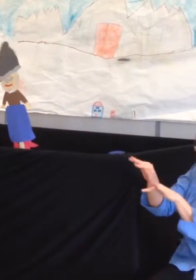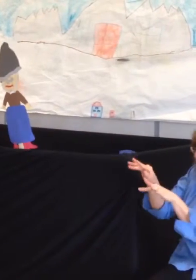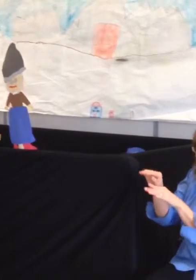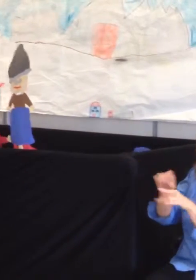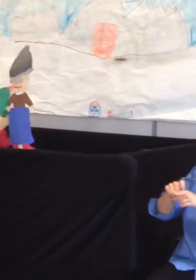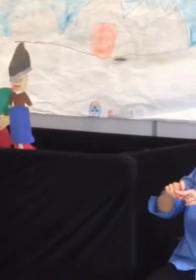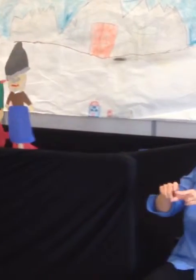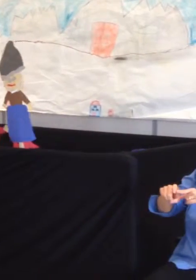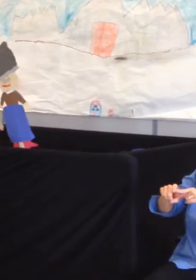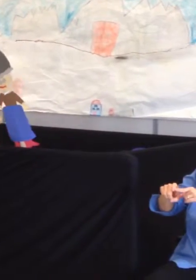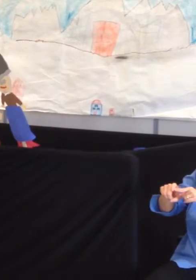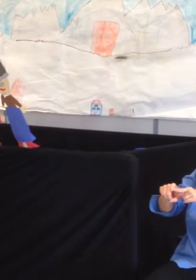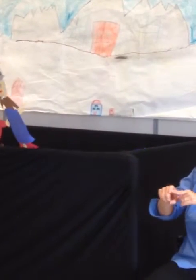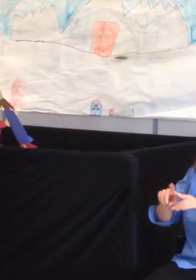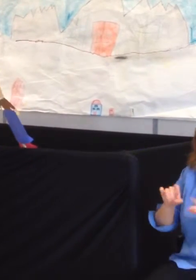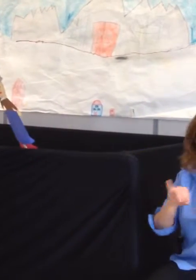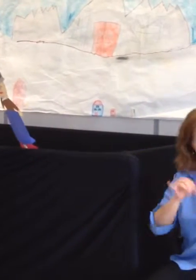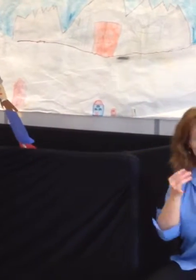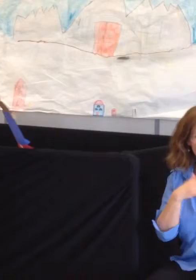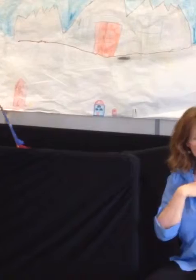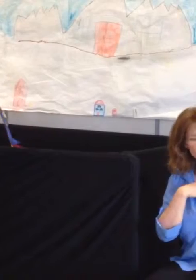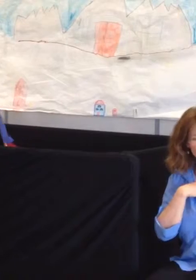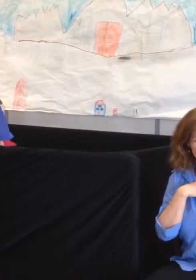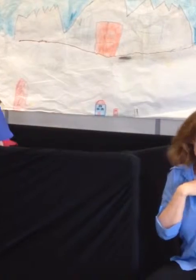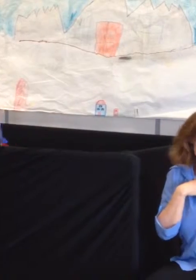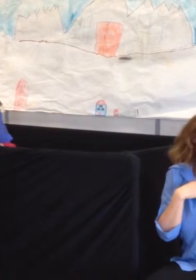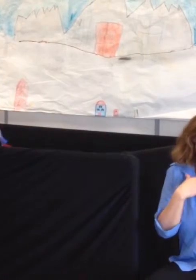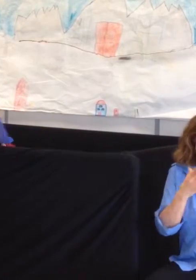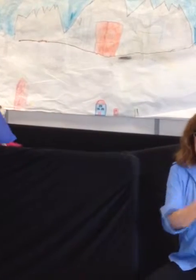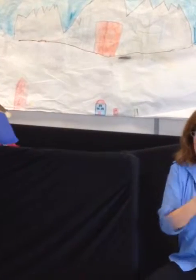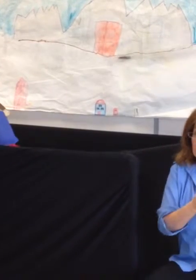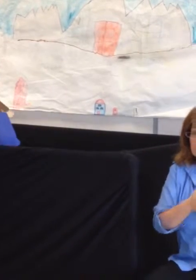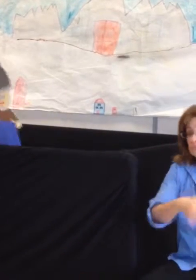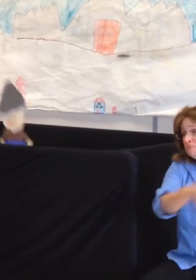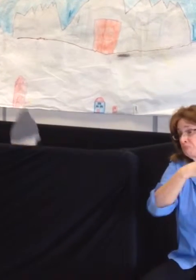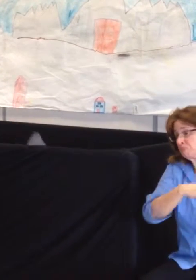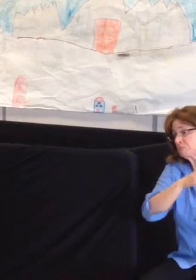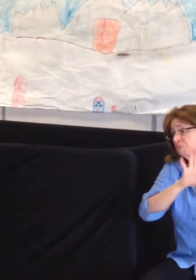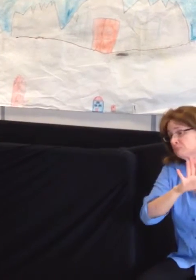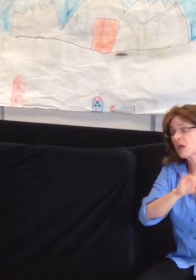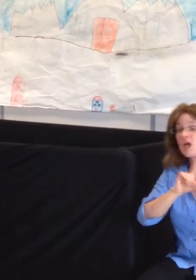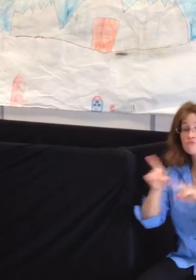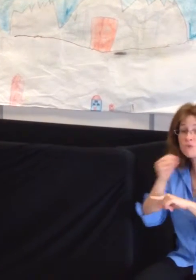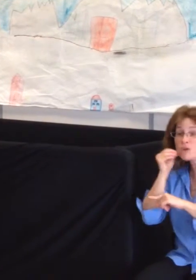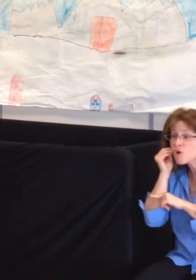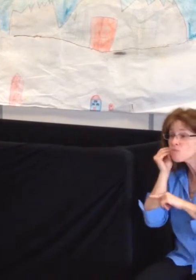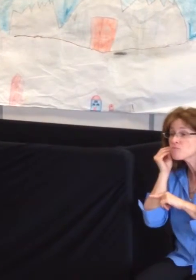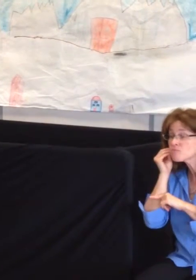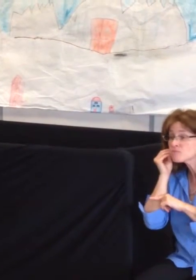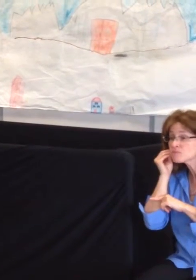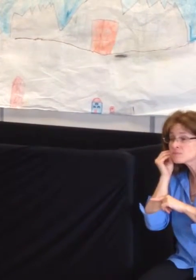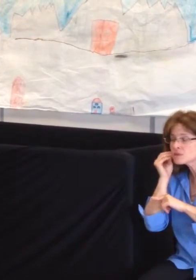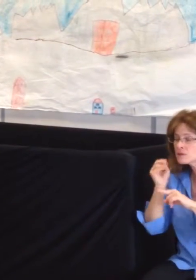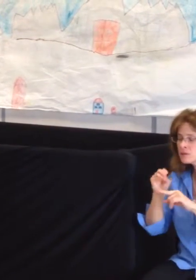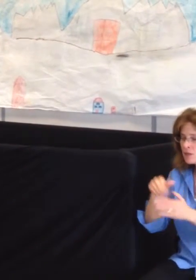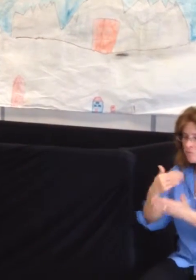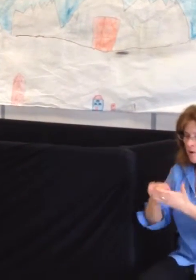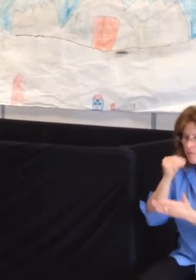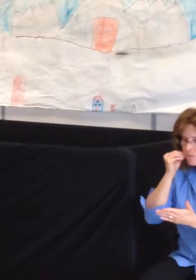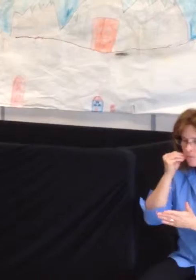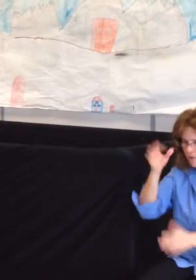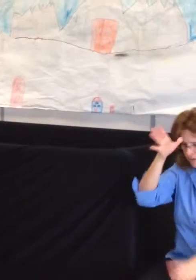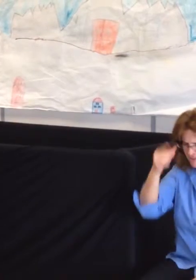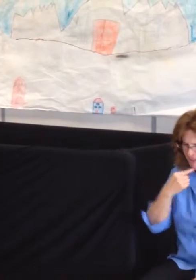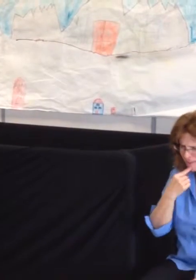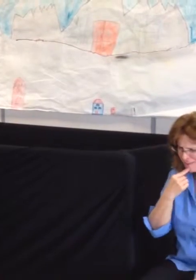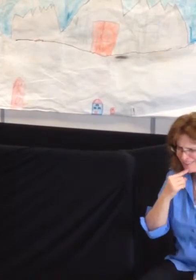magic." So Jack took the beans and went home. When he got home, his father asked,